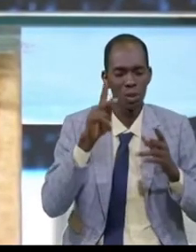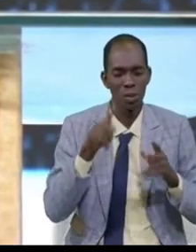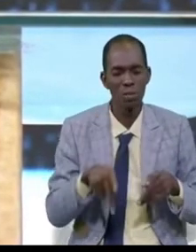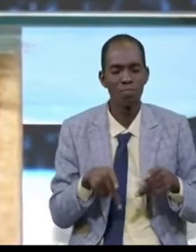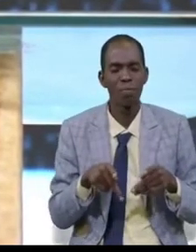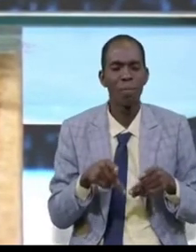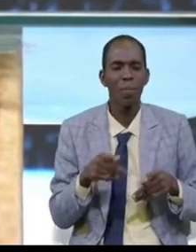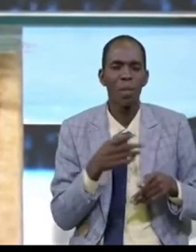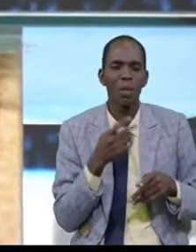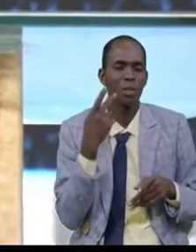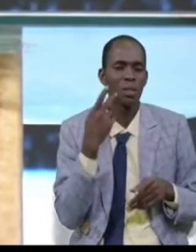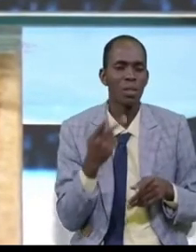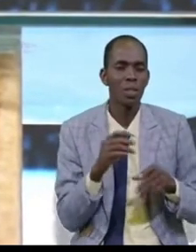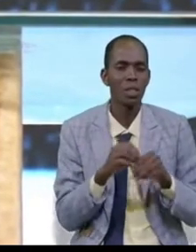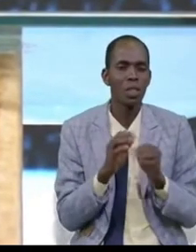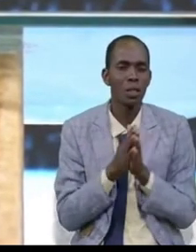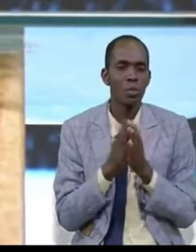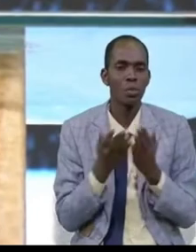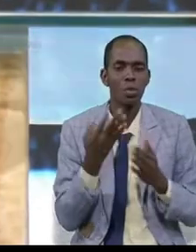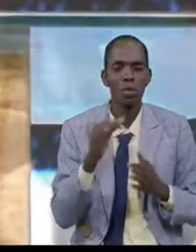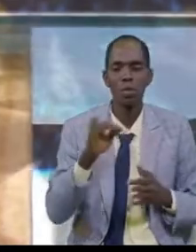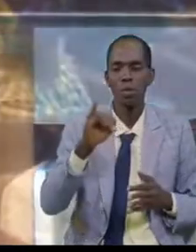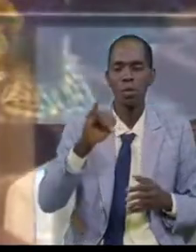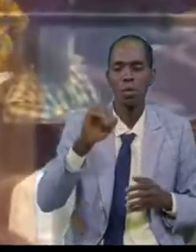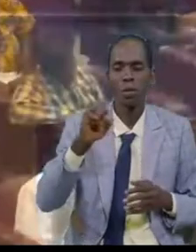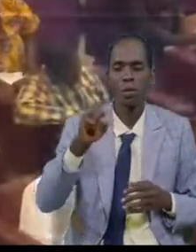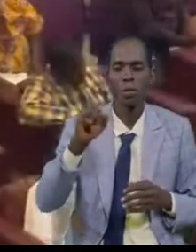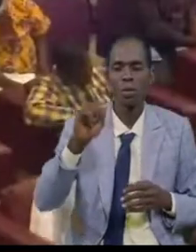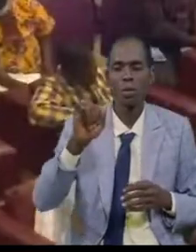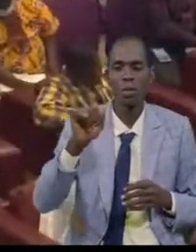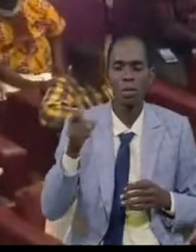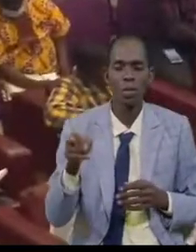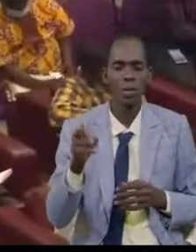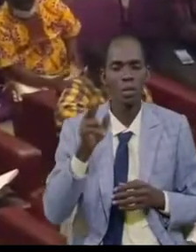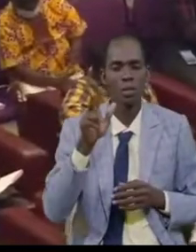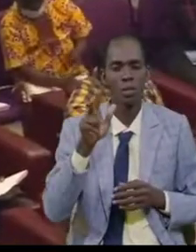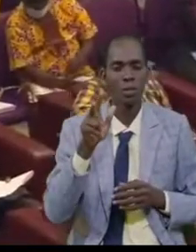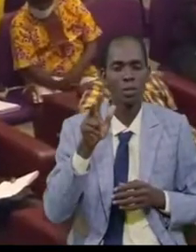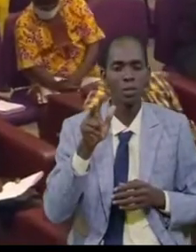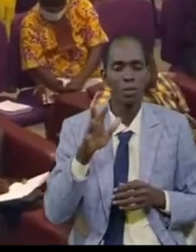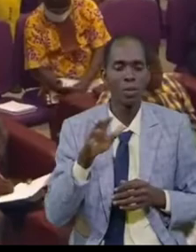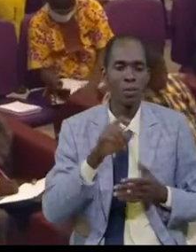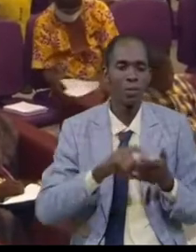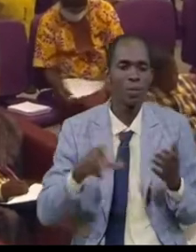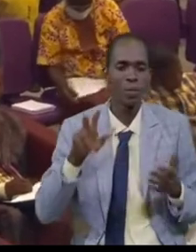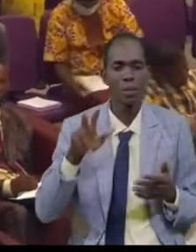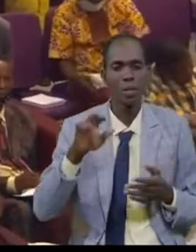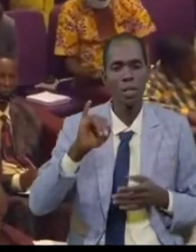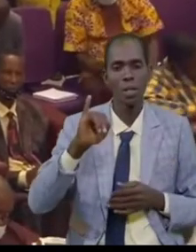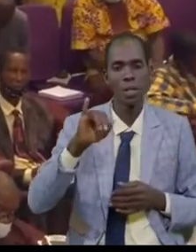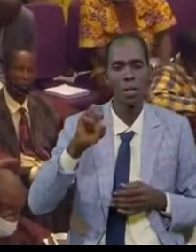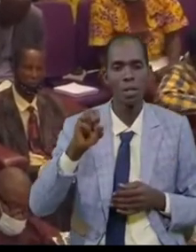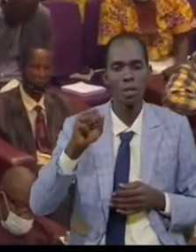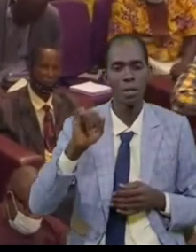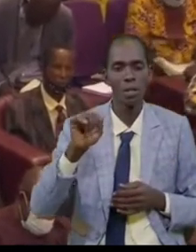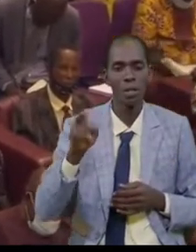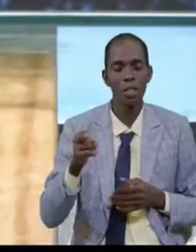stronger? And look at Isaiah chapter 35, reading from verse 3. Isaiah